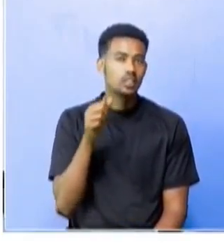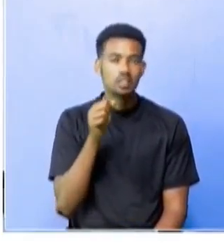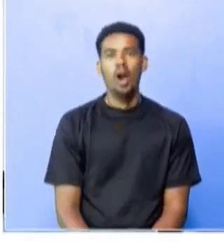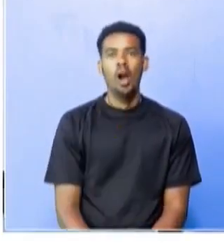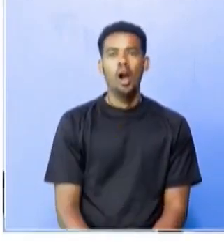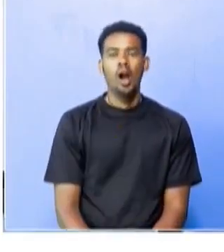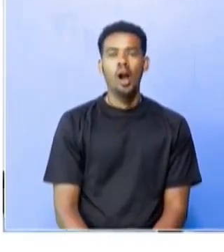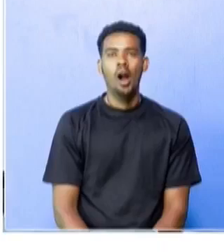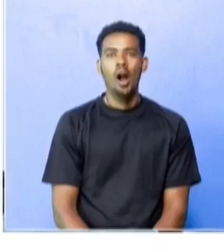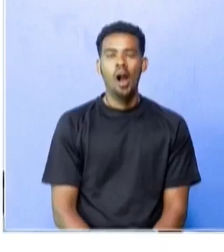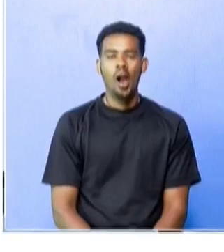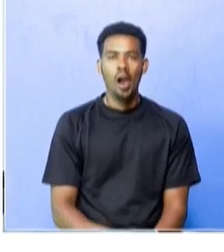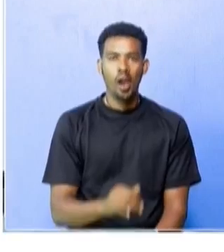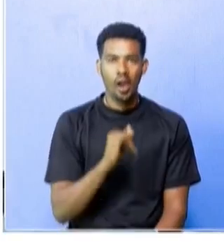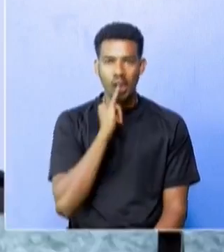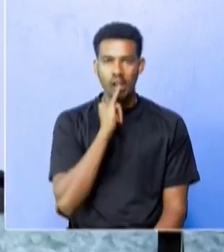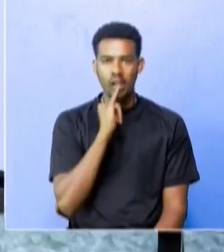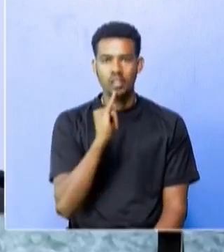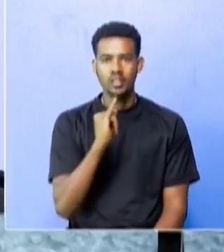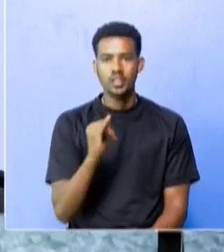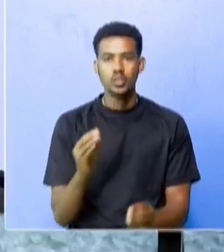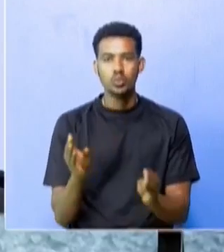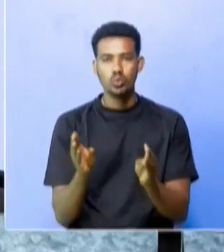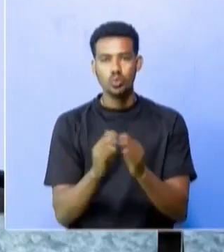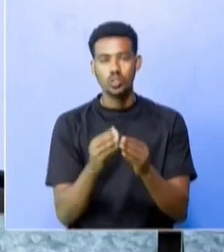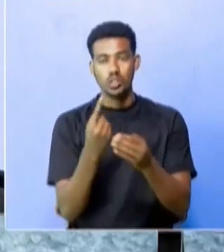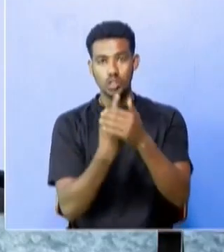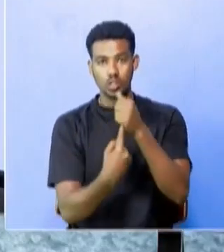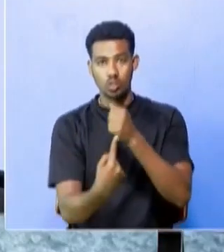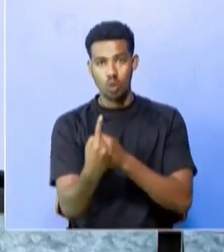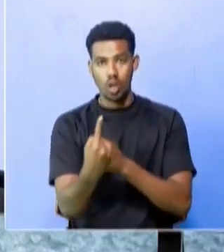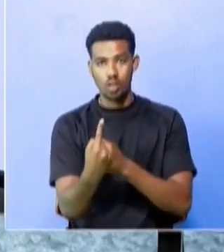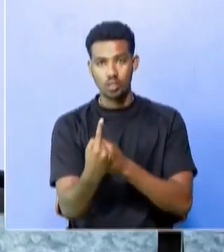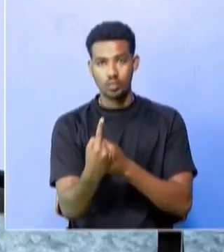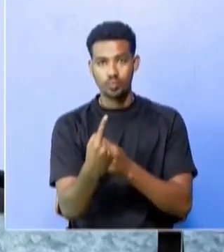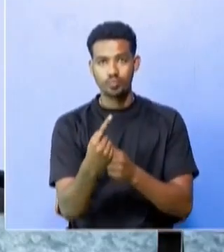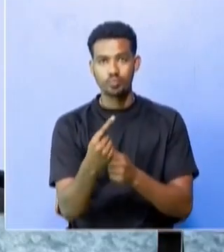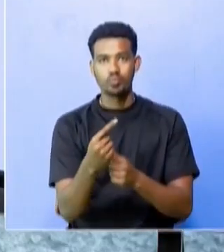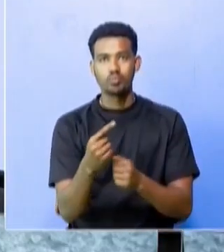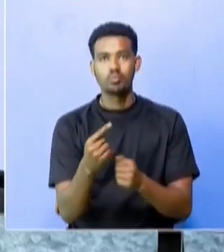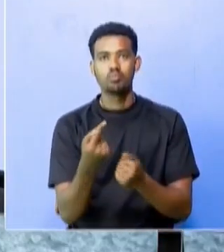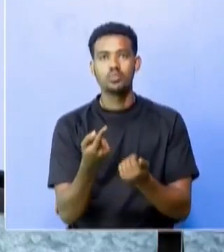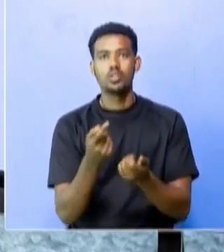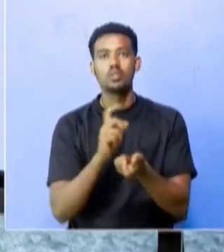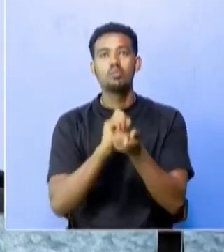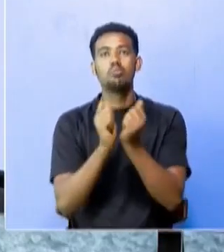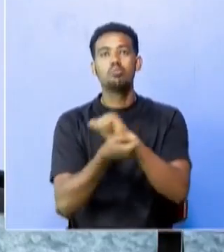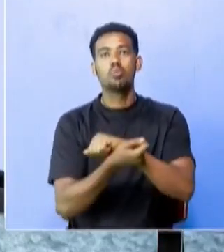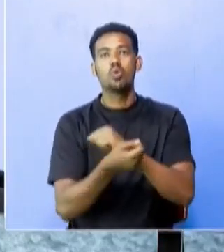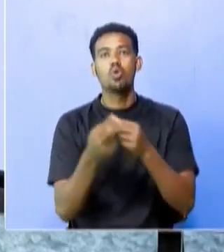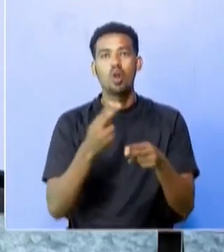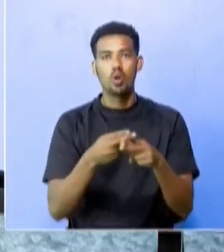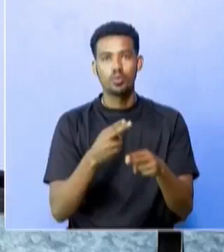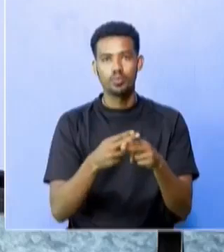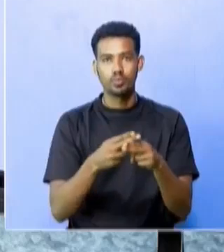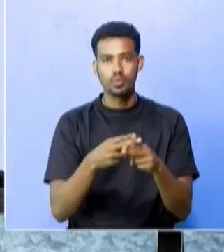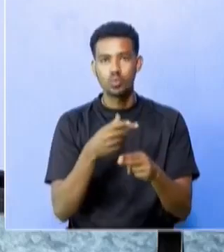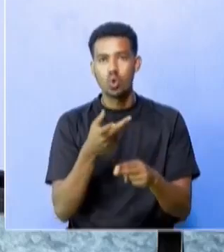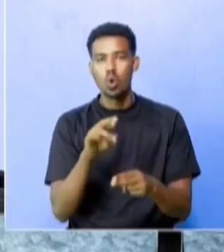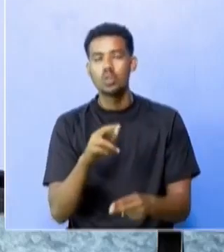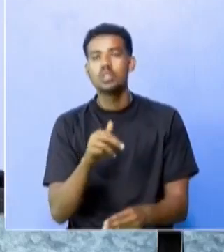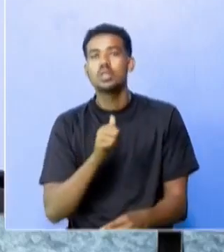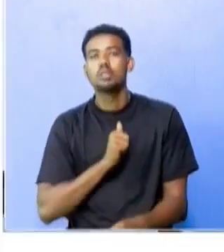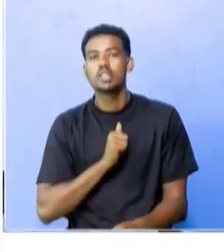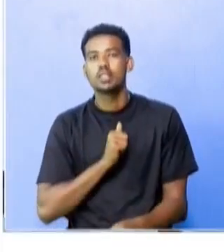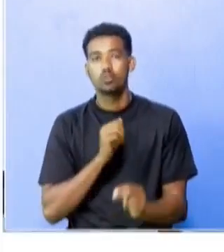singing well. Is with singular pronoun or subject. For example,